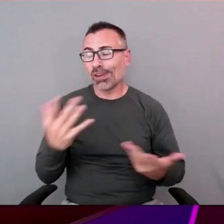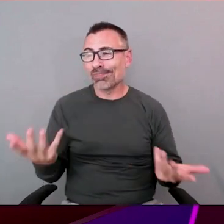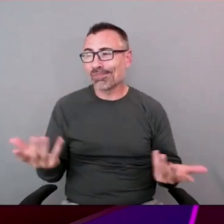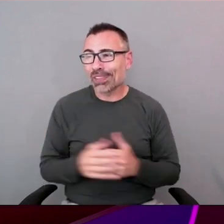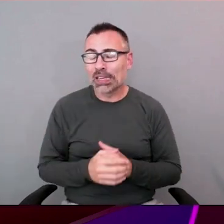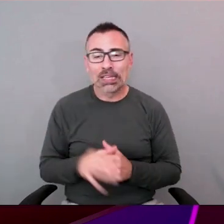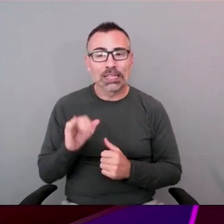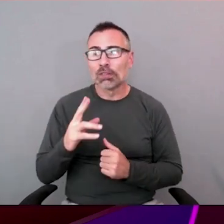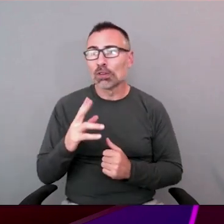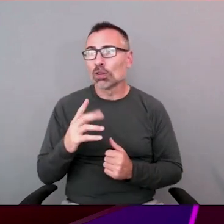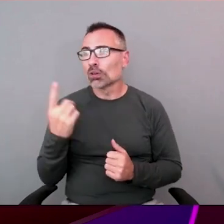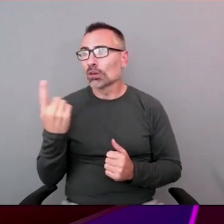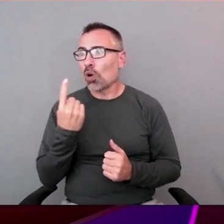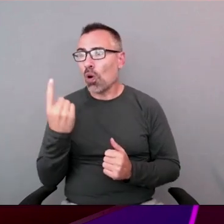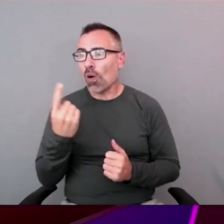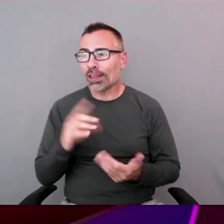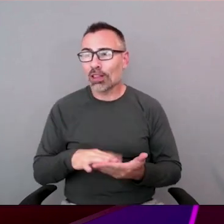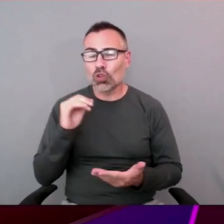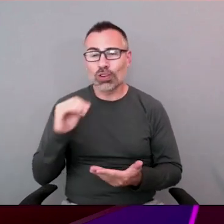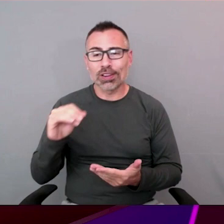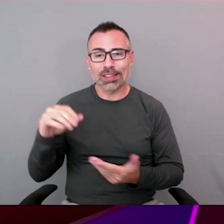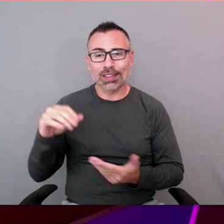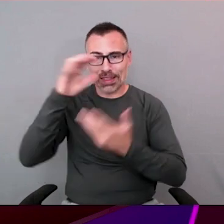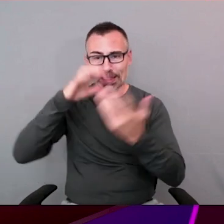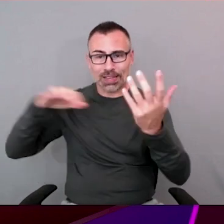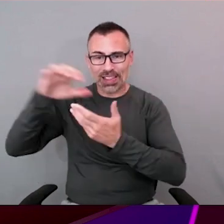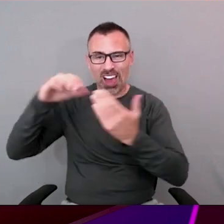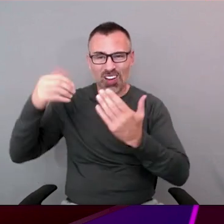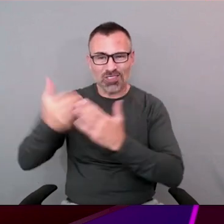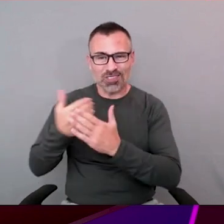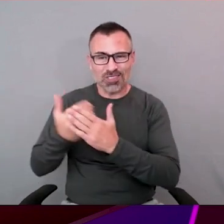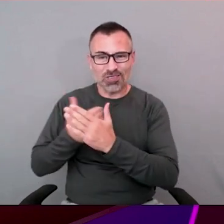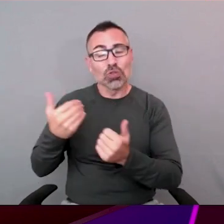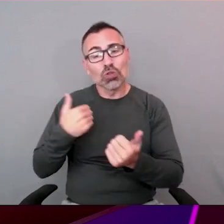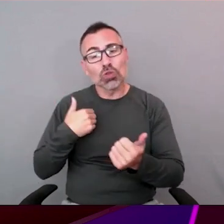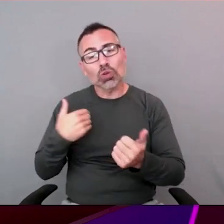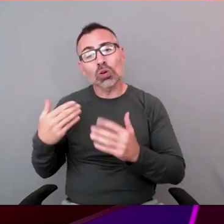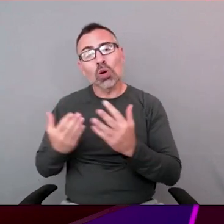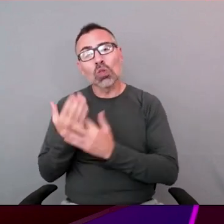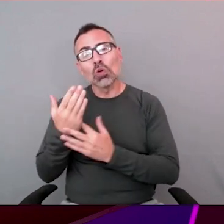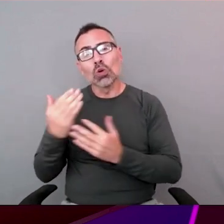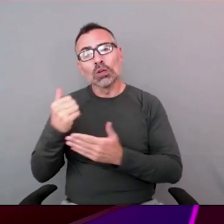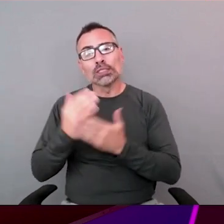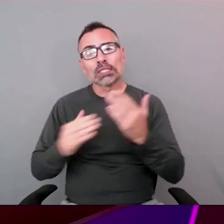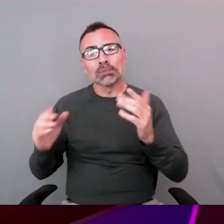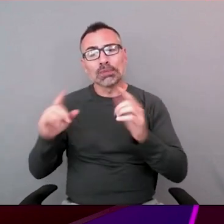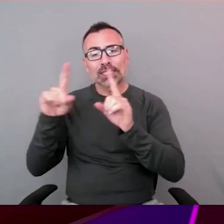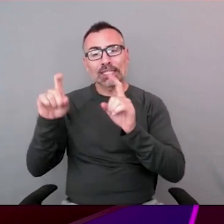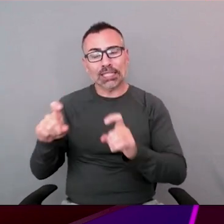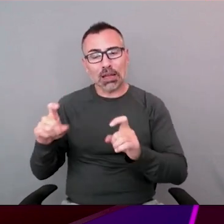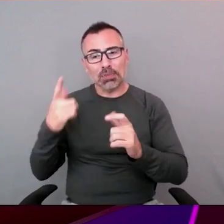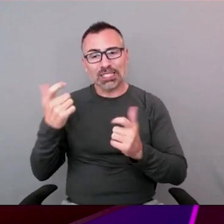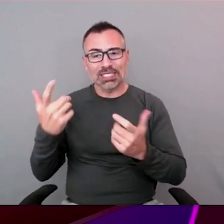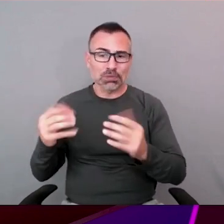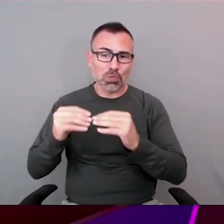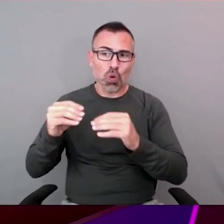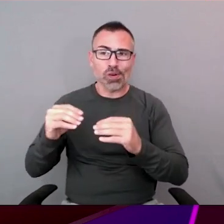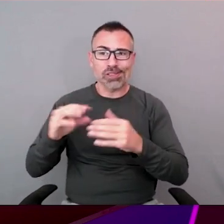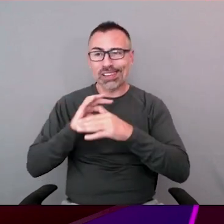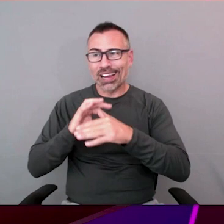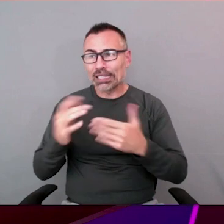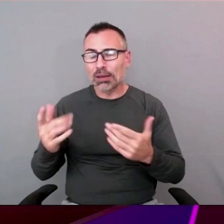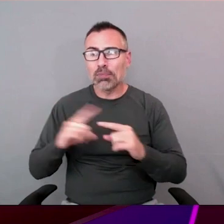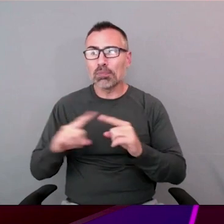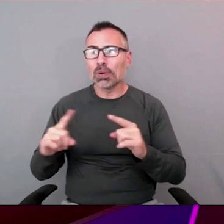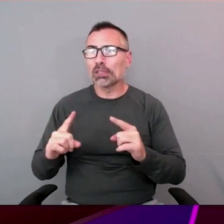just learning the cloud, you can go through some exam curriculum or content, but you're always going to have questions about like, hey, how does